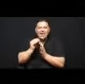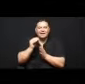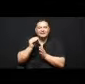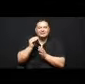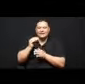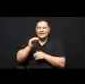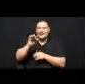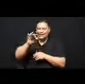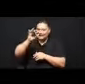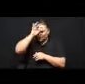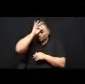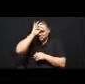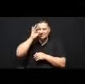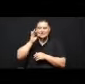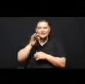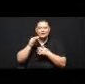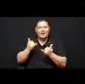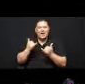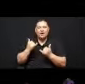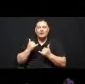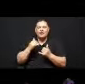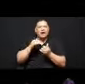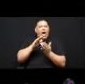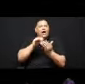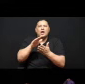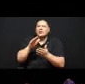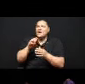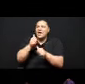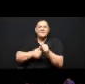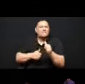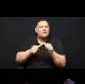possibility. Give her a pat for me.